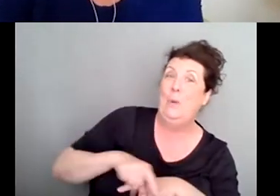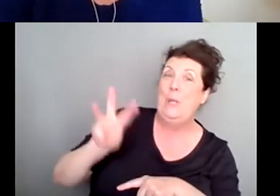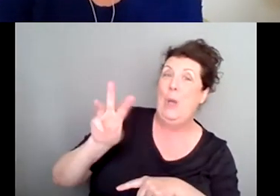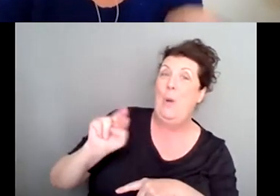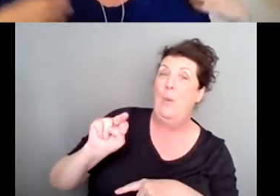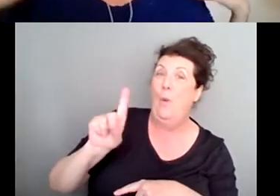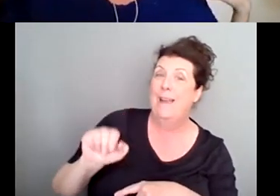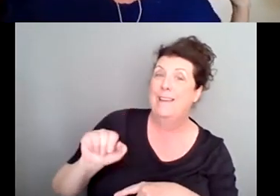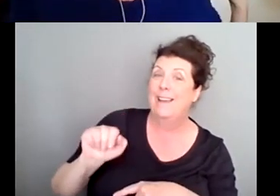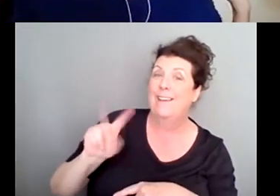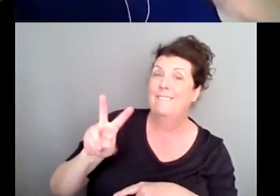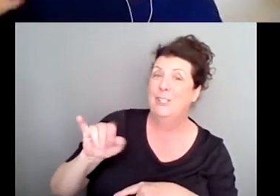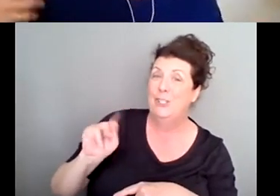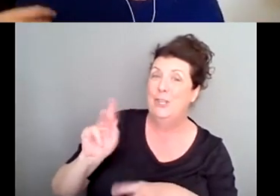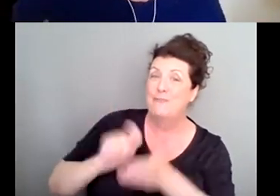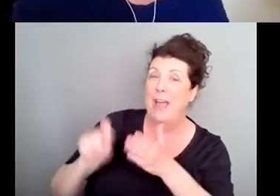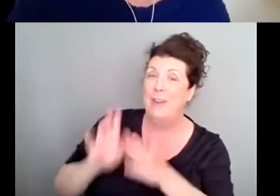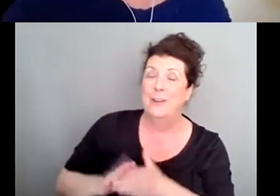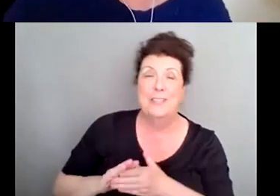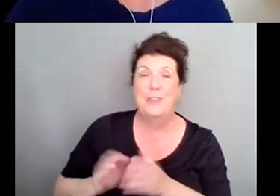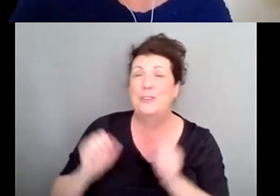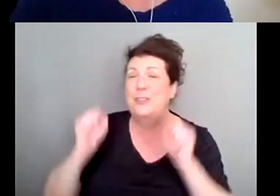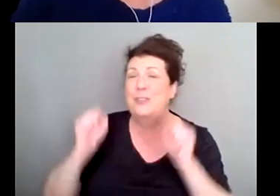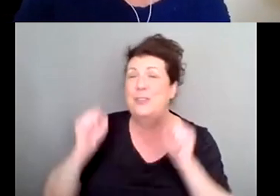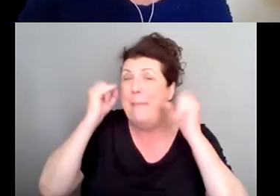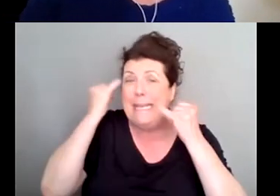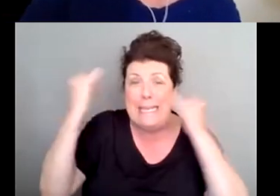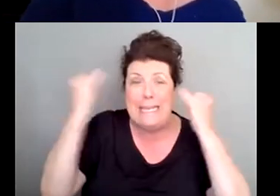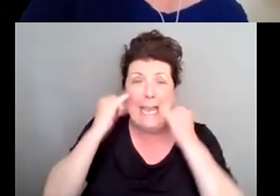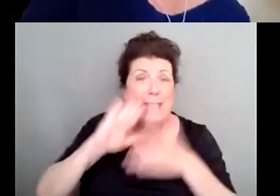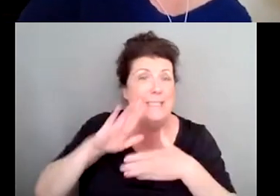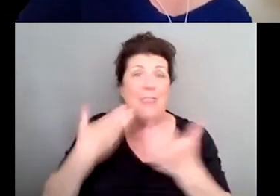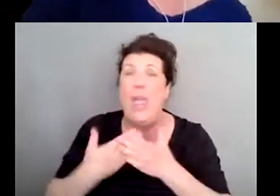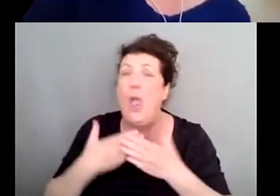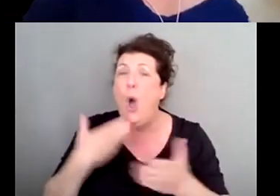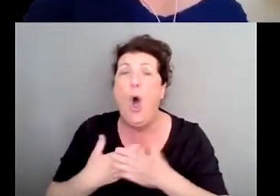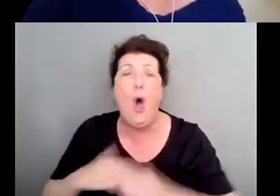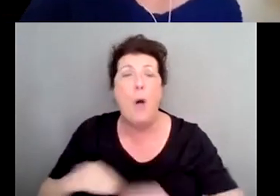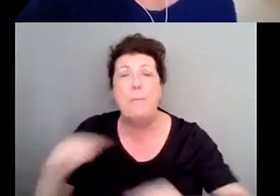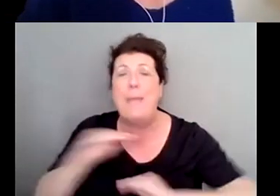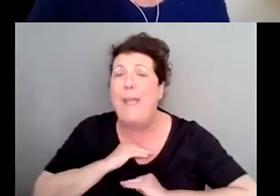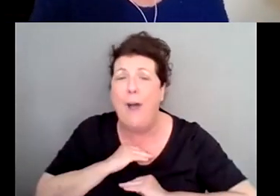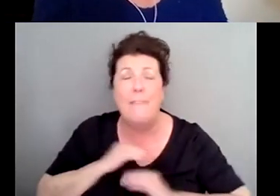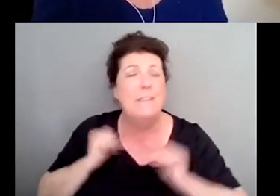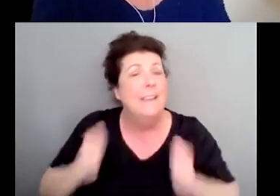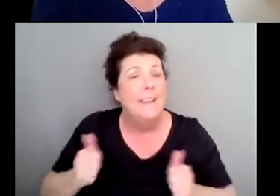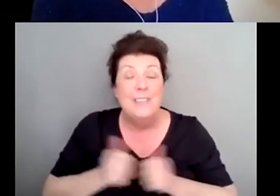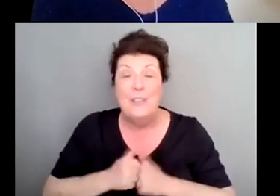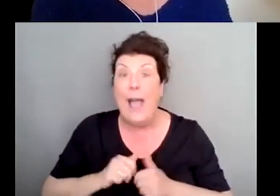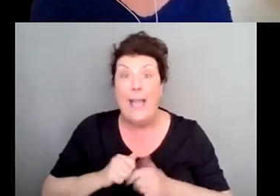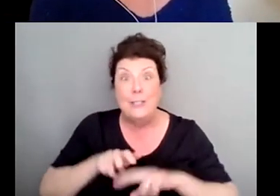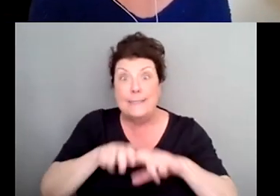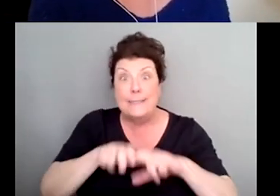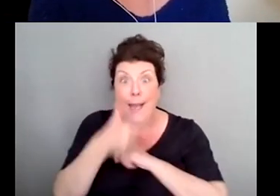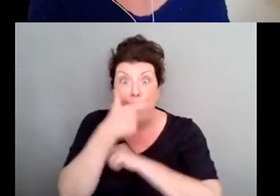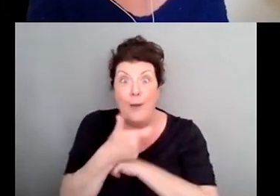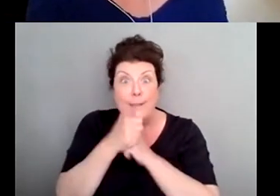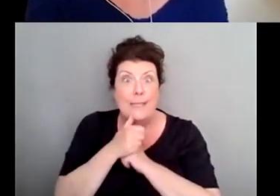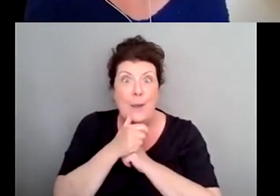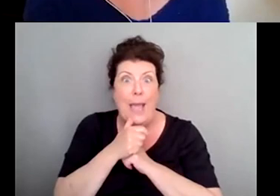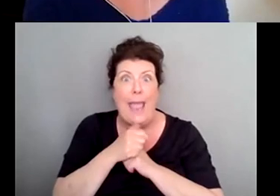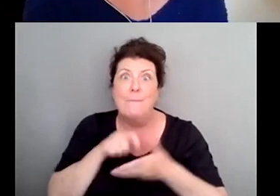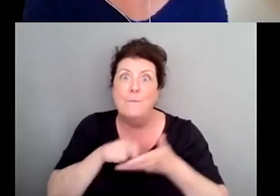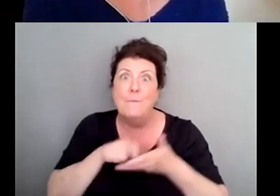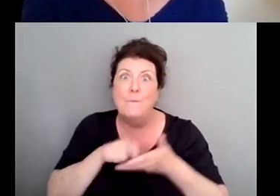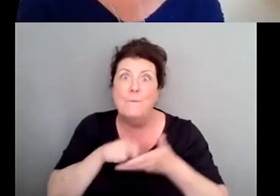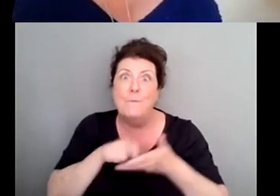all of them pay off. And I just sit back and all and watch it. Cause my stories are like a guy, uh, you know, has a trauma in his life. How's he going to get through